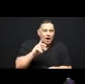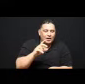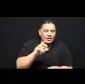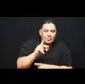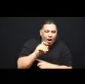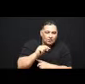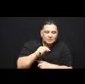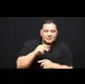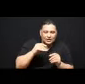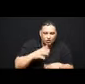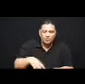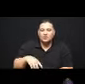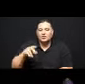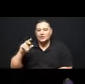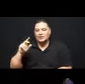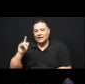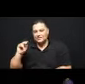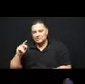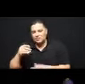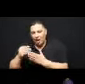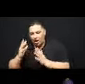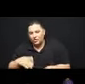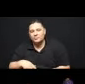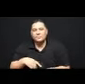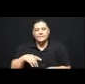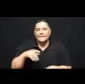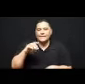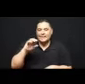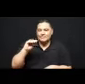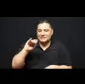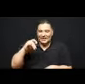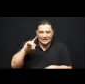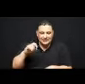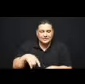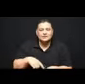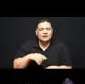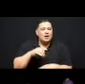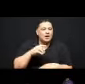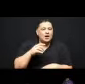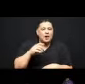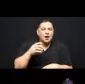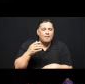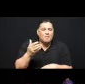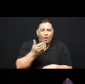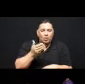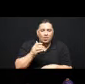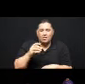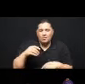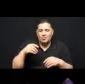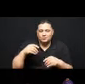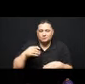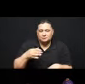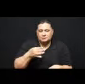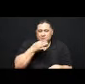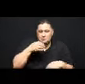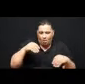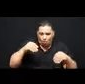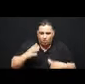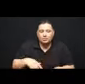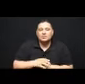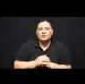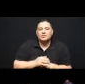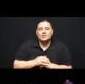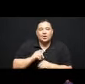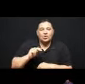builder. Mesquite ceramicist. Mogul. Nixon innkeeper. Lord North Las Vegas astronomer.